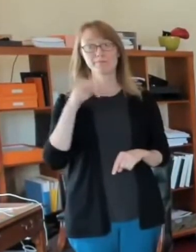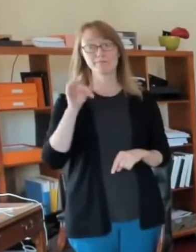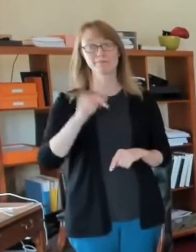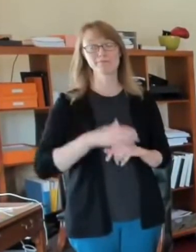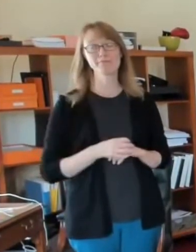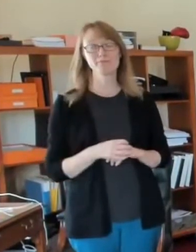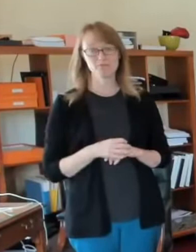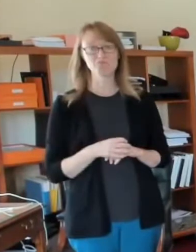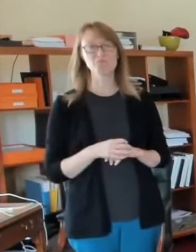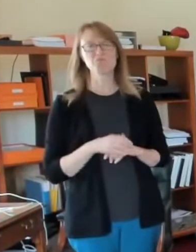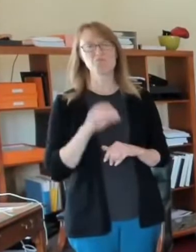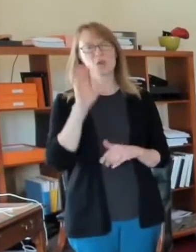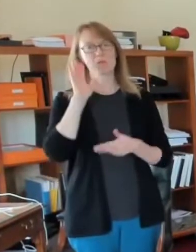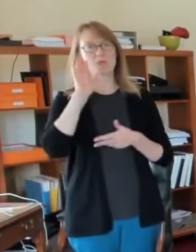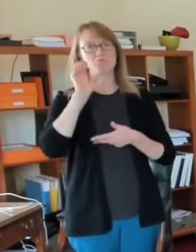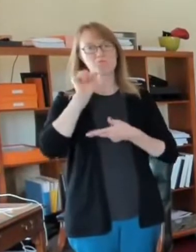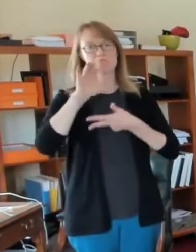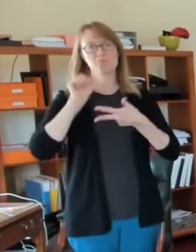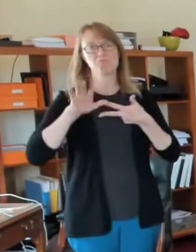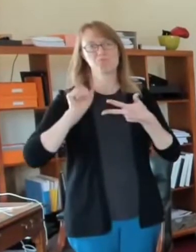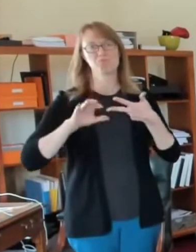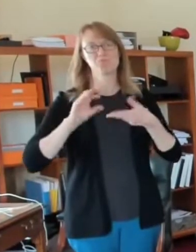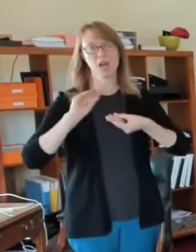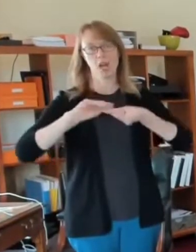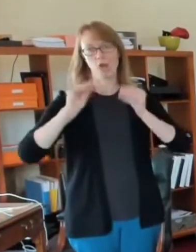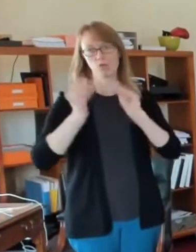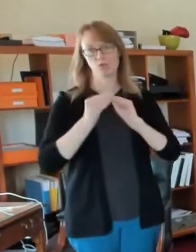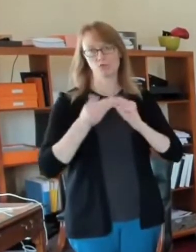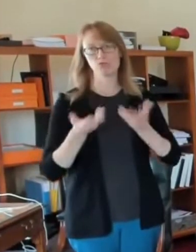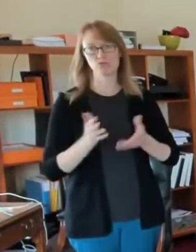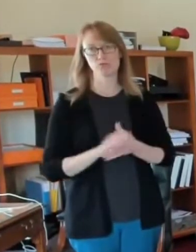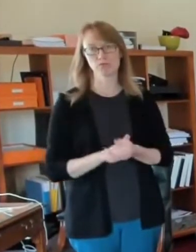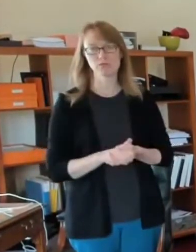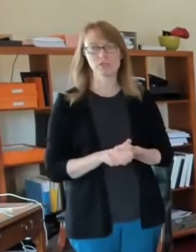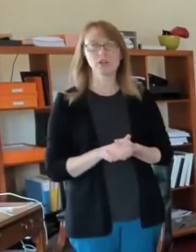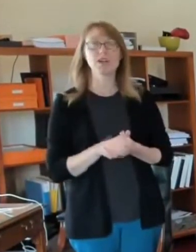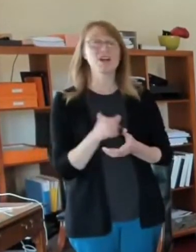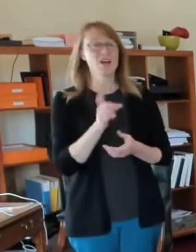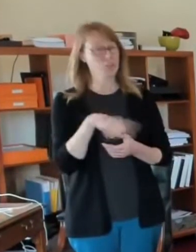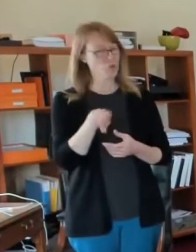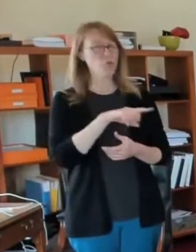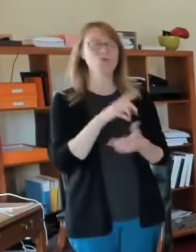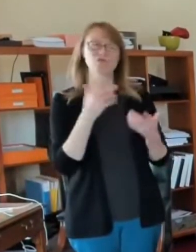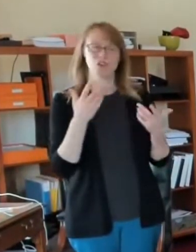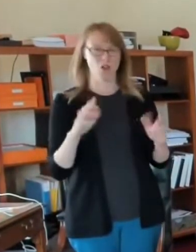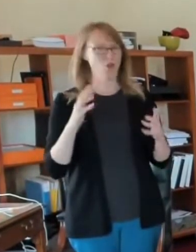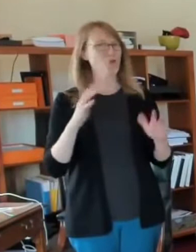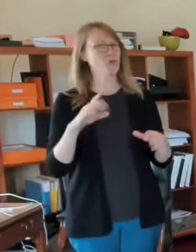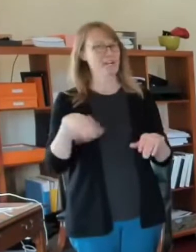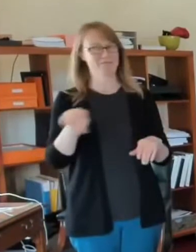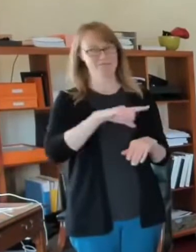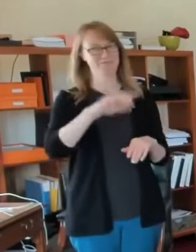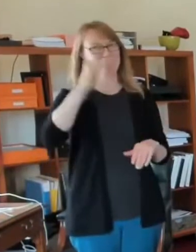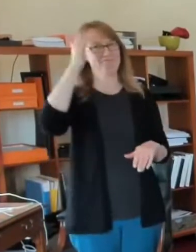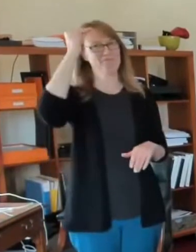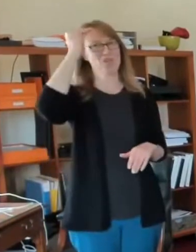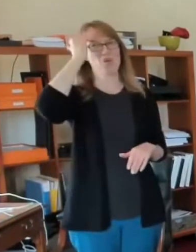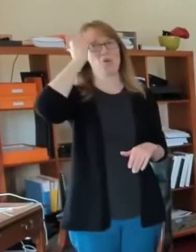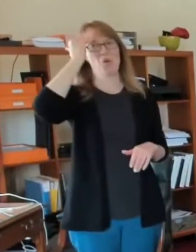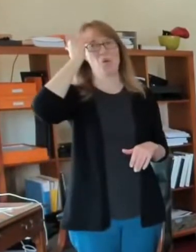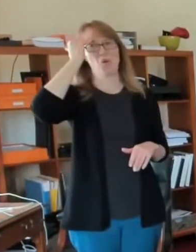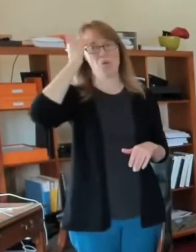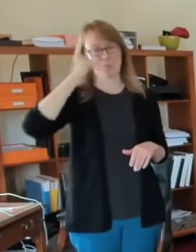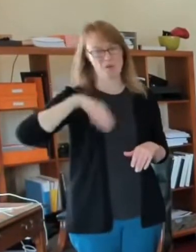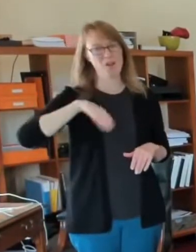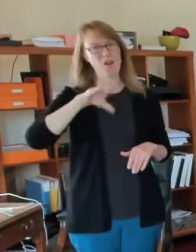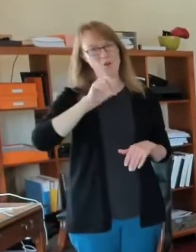and what the numbers look like. And as I think you all know by now, the